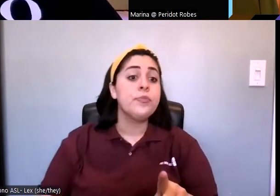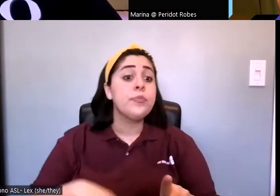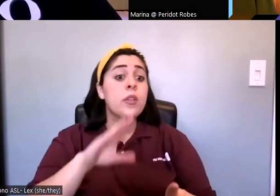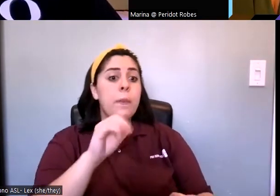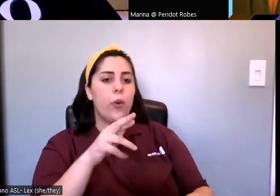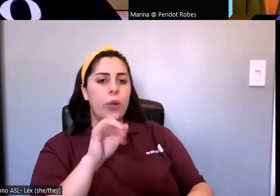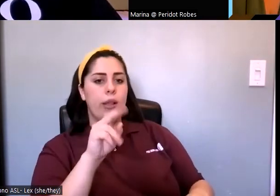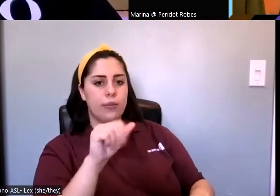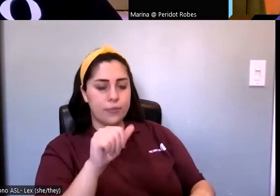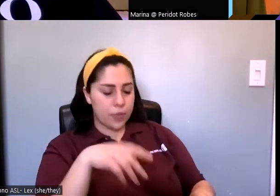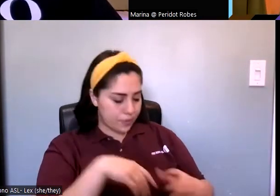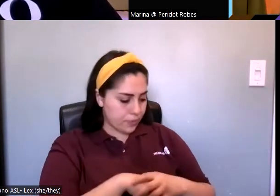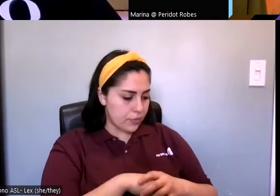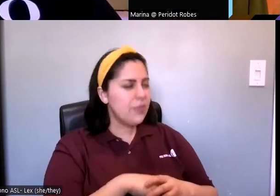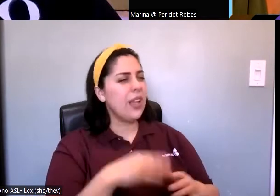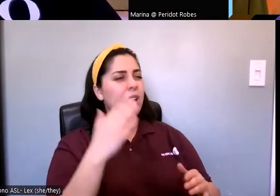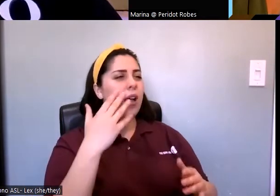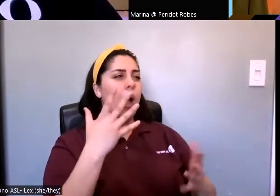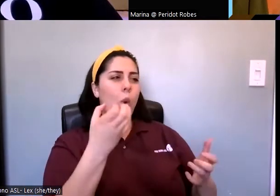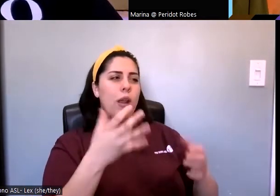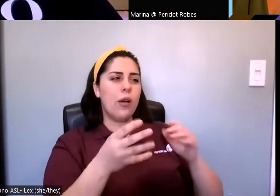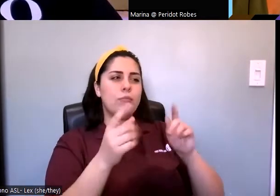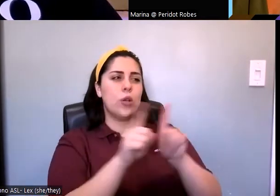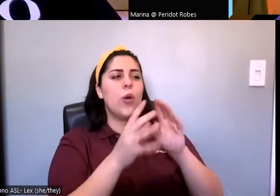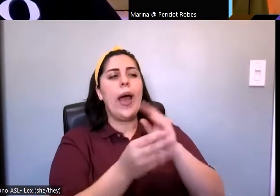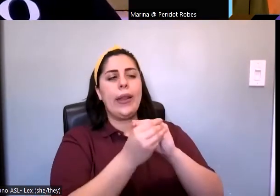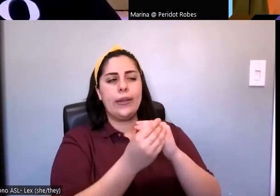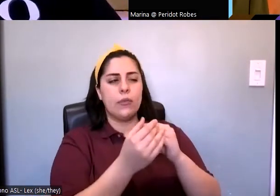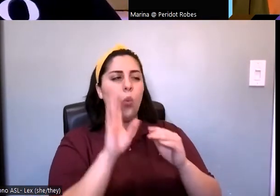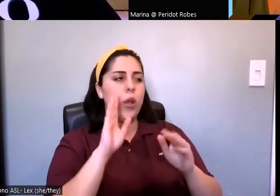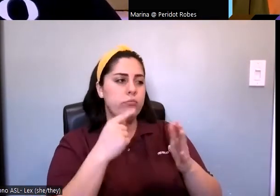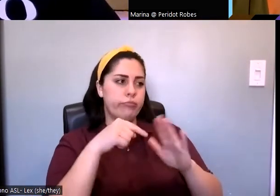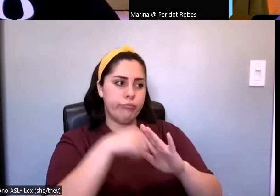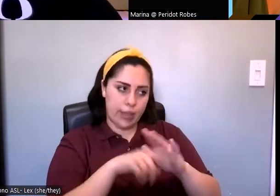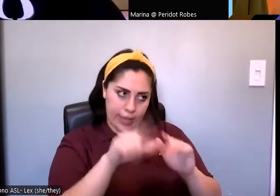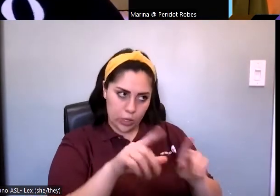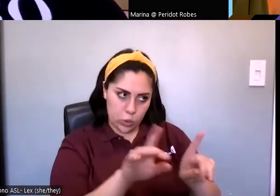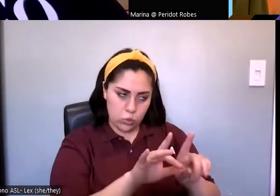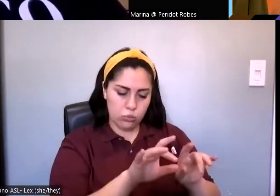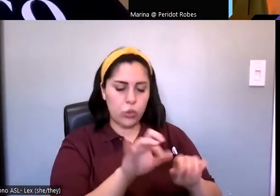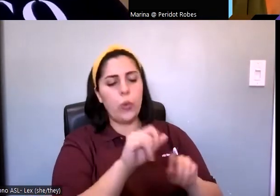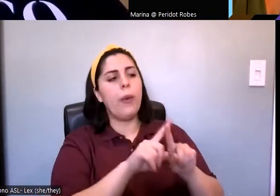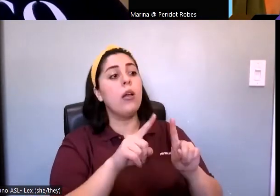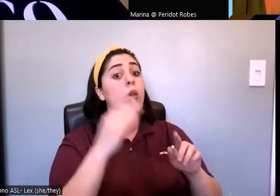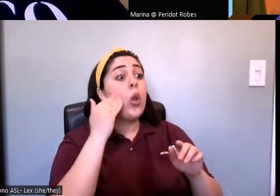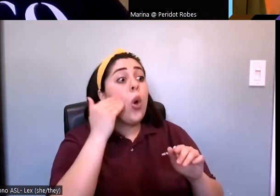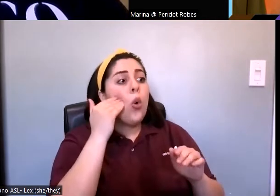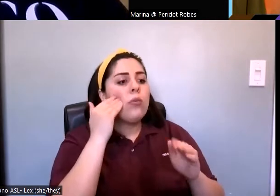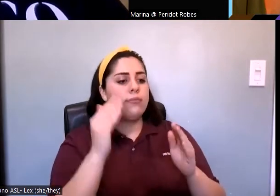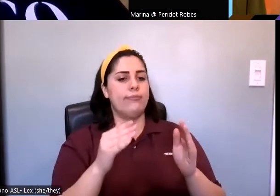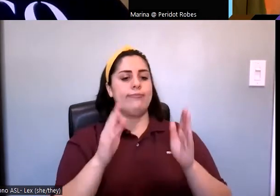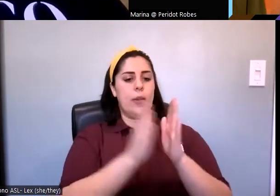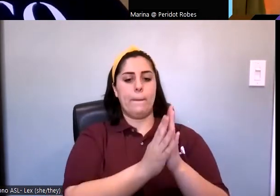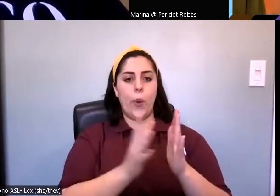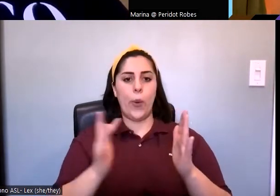I know we're going to get into this maybe a little bit later, but I want to kind of touch on it now, is that extended size is not buying